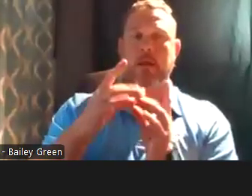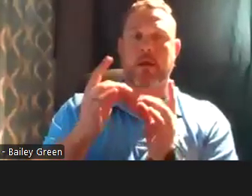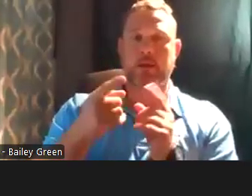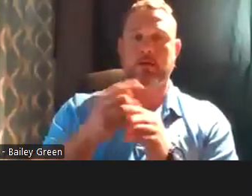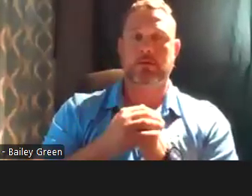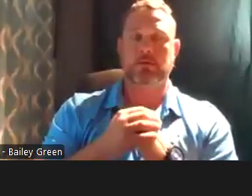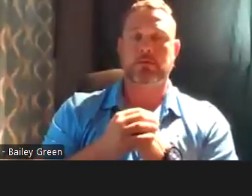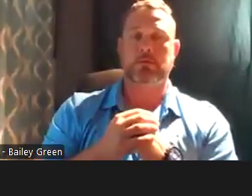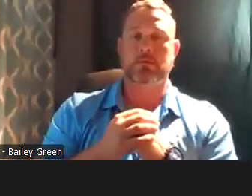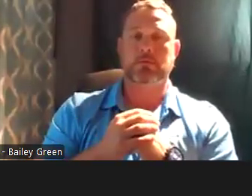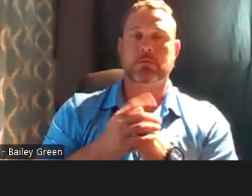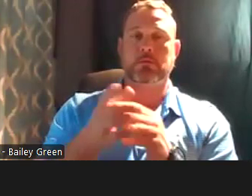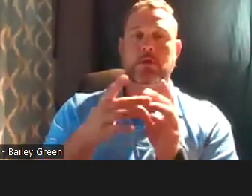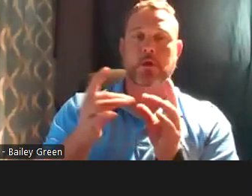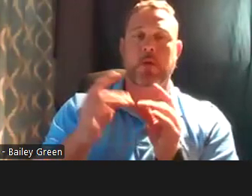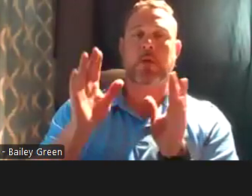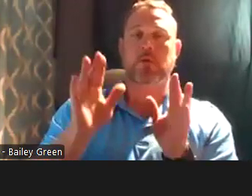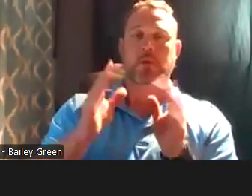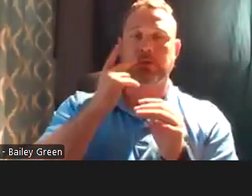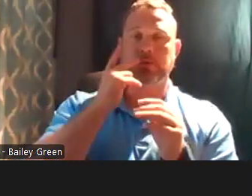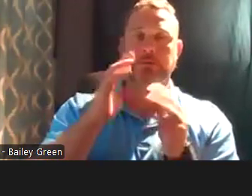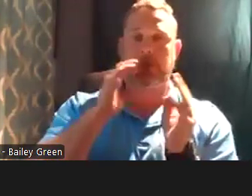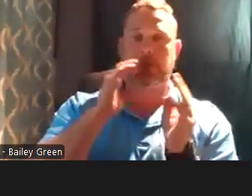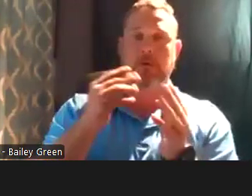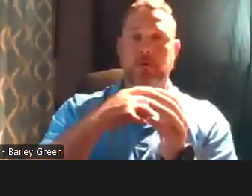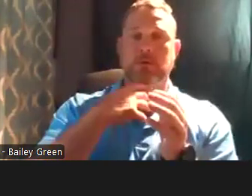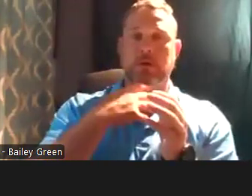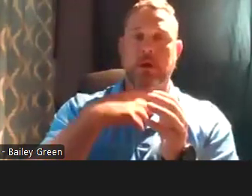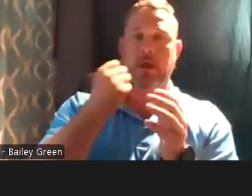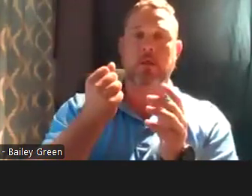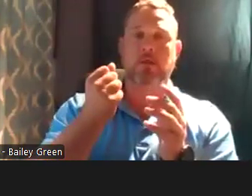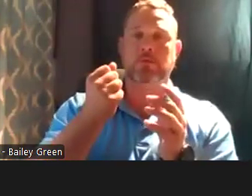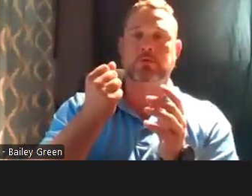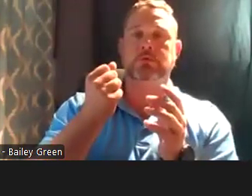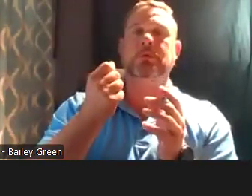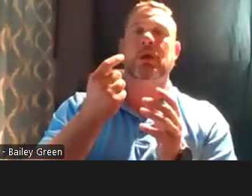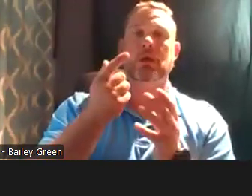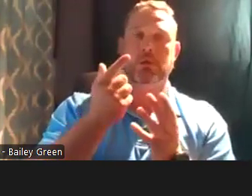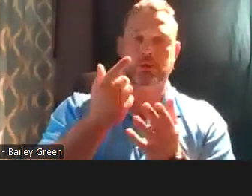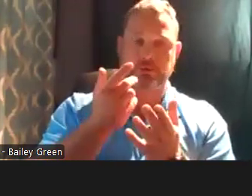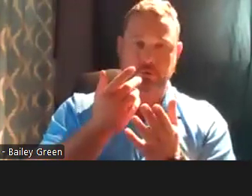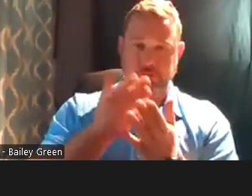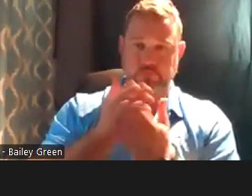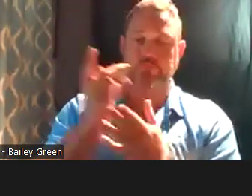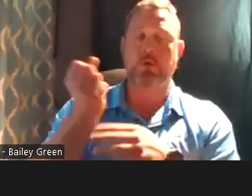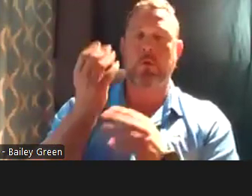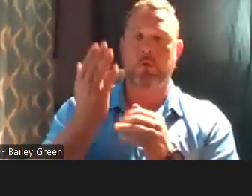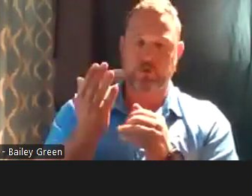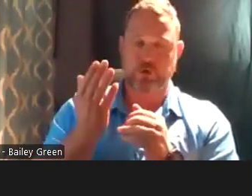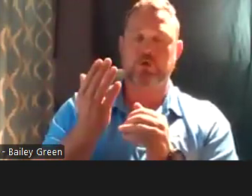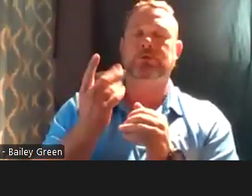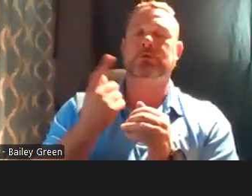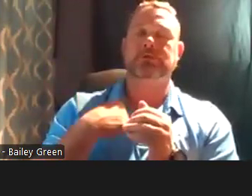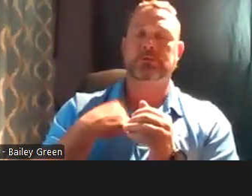comment. And our comment was, great to see the focus on elders as rights holders opposed to